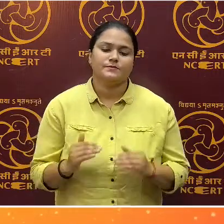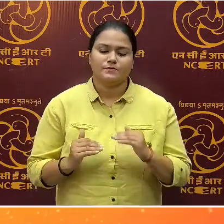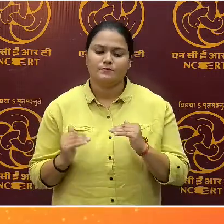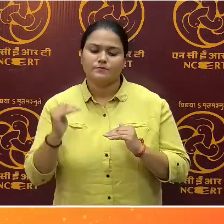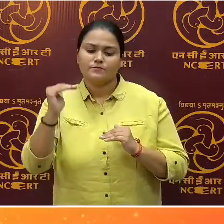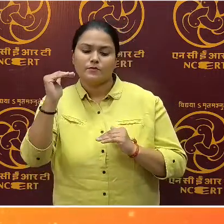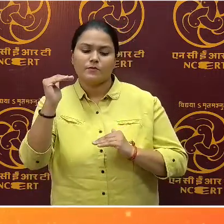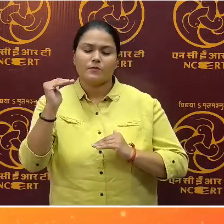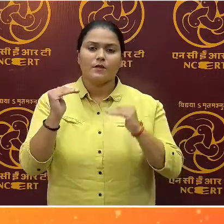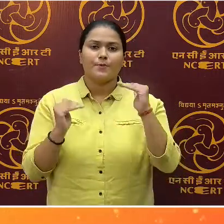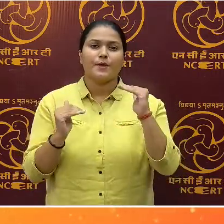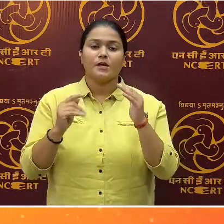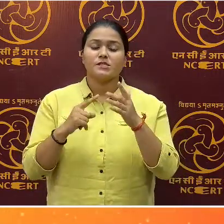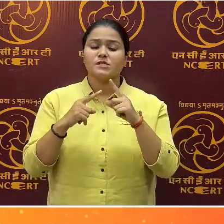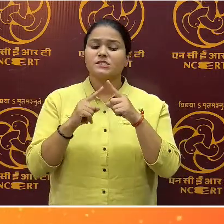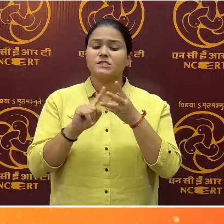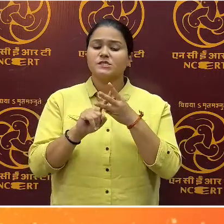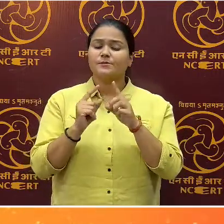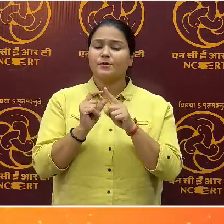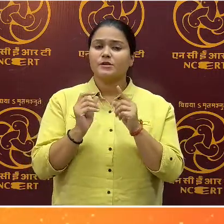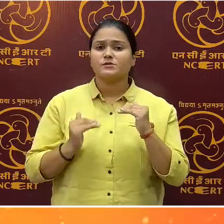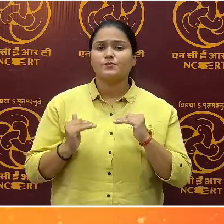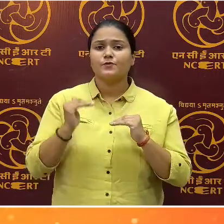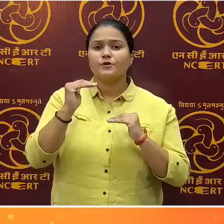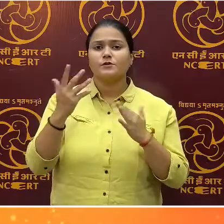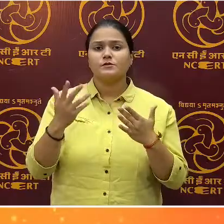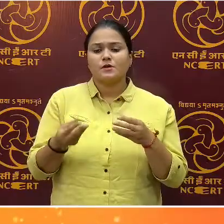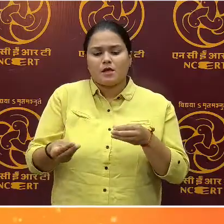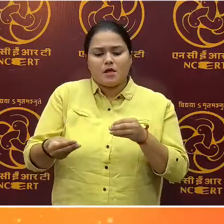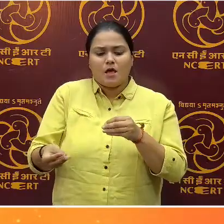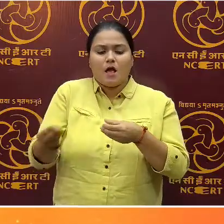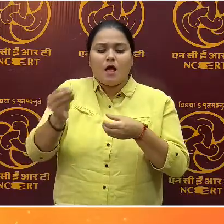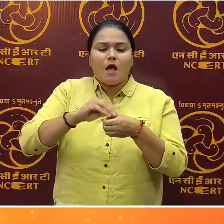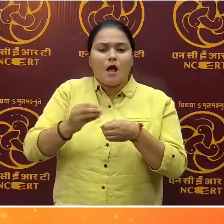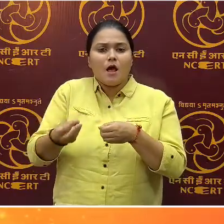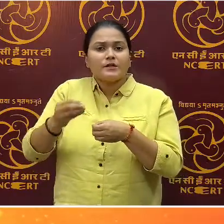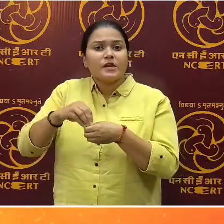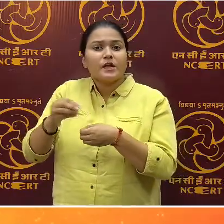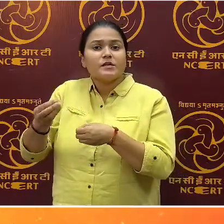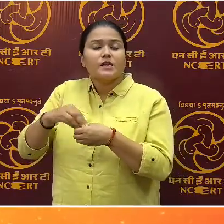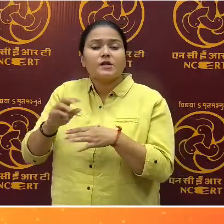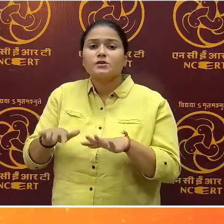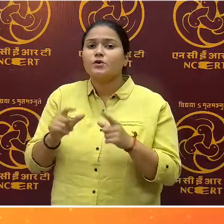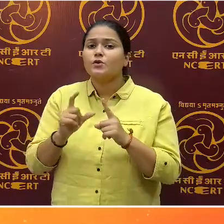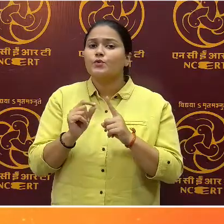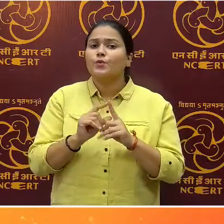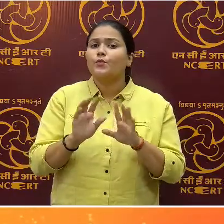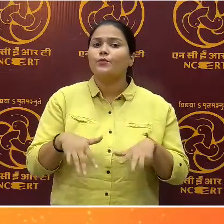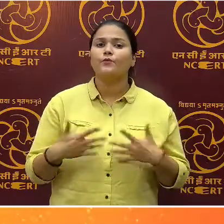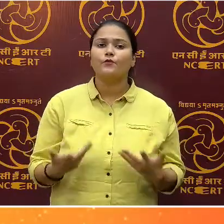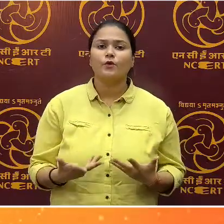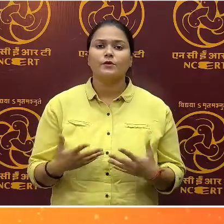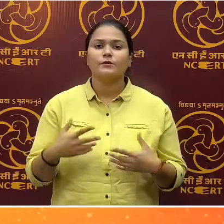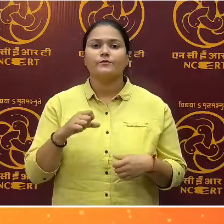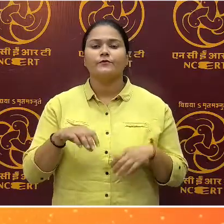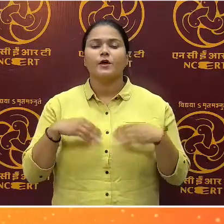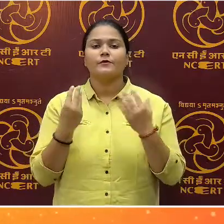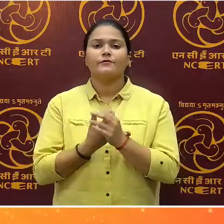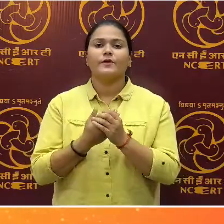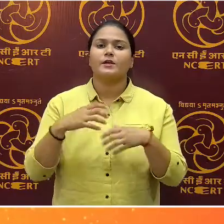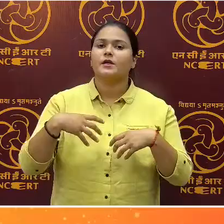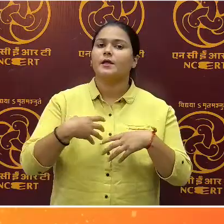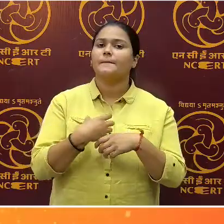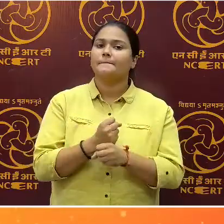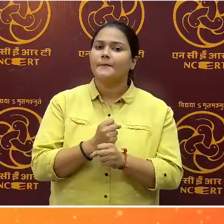increasing the temperature or by adding more of solute, what we can do, we can make